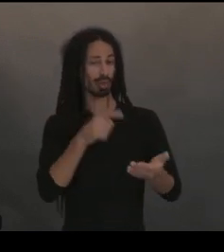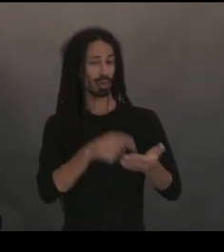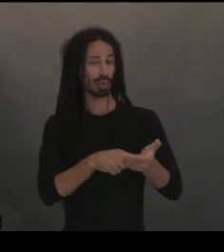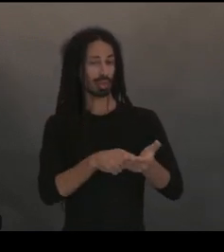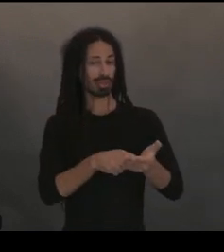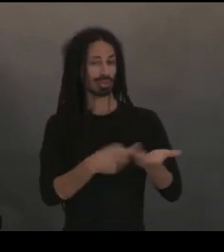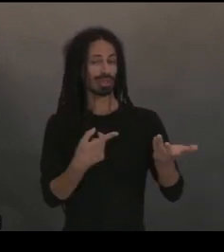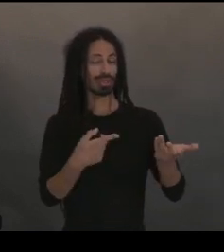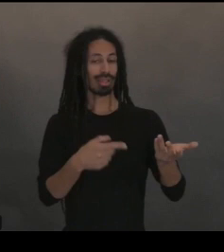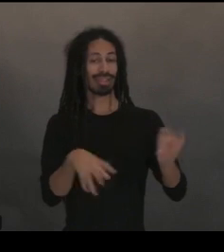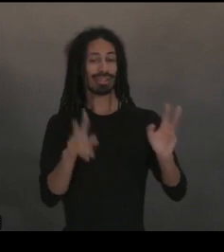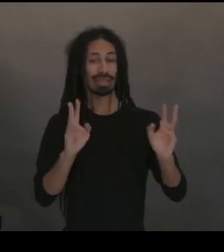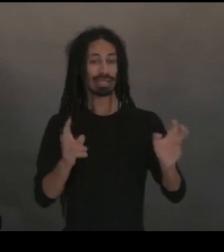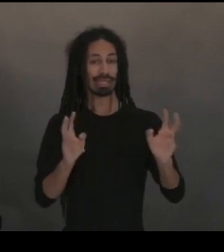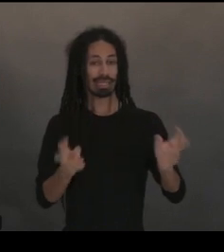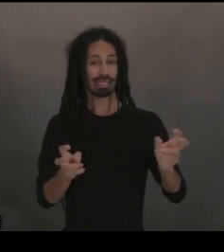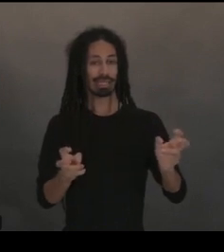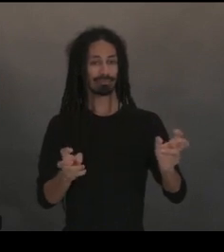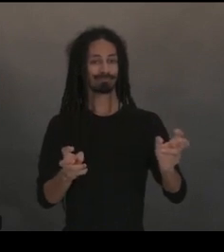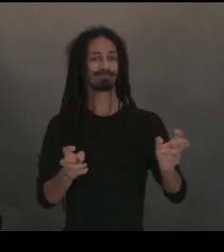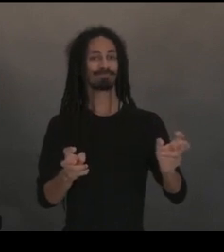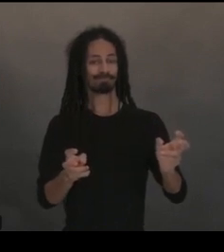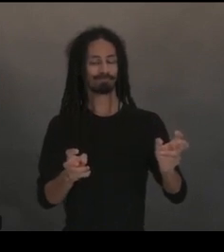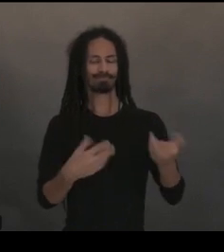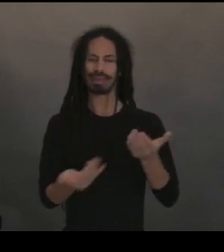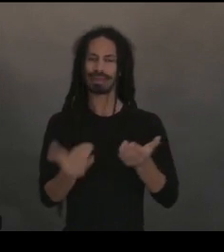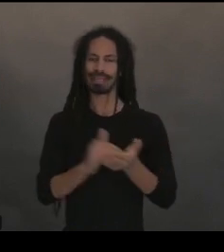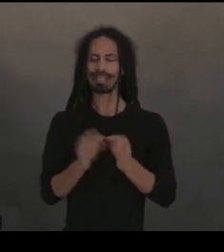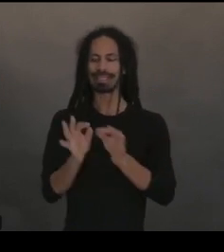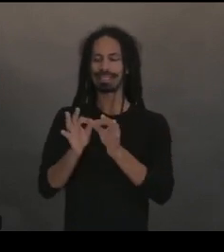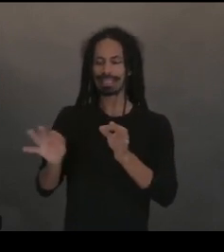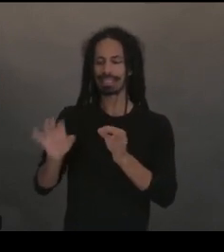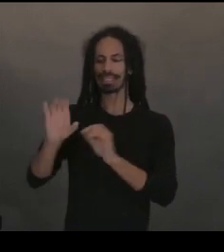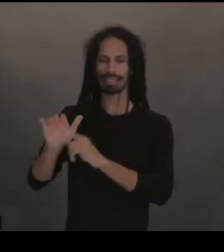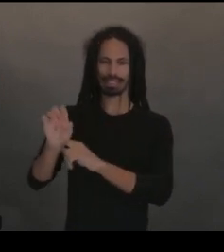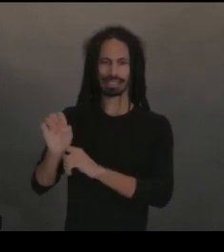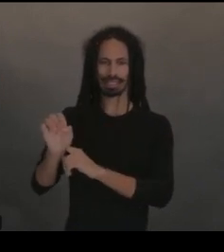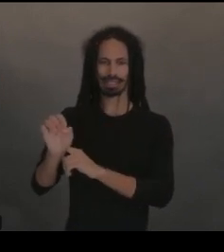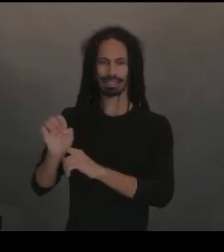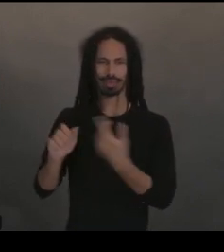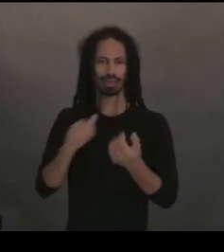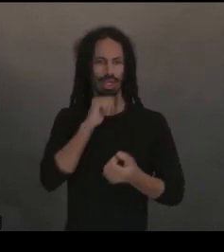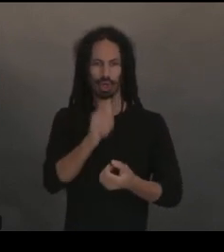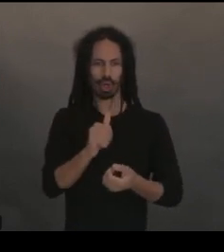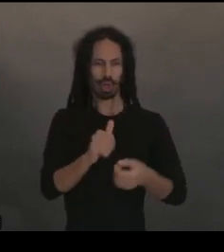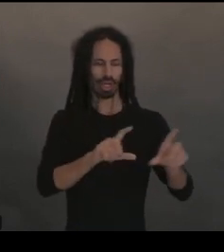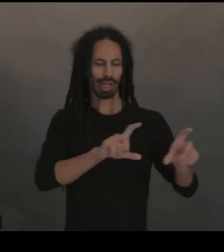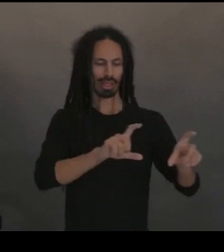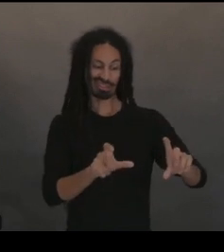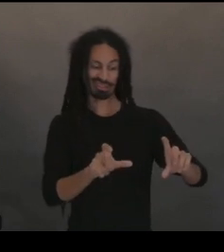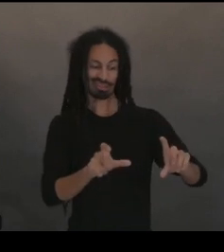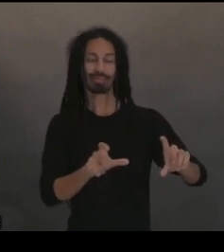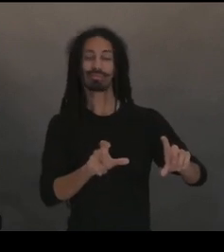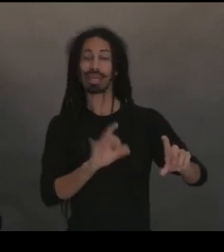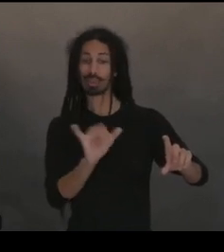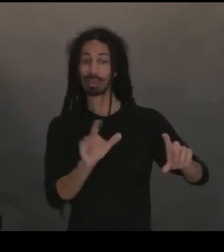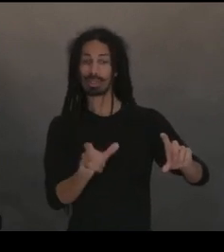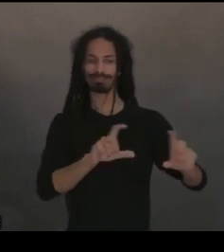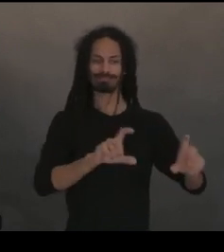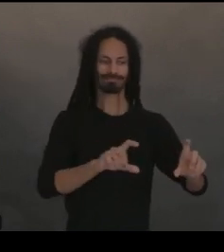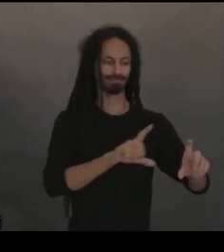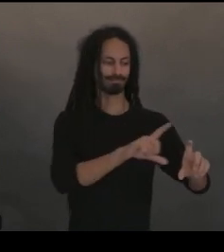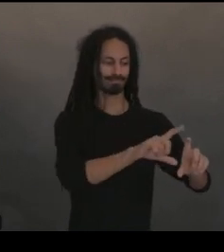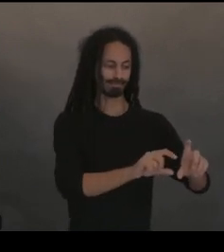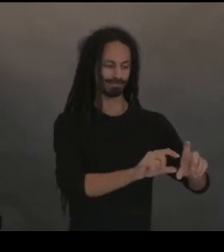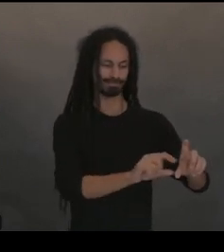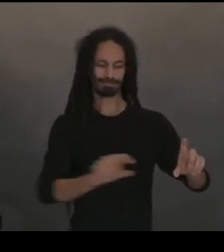title is in sentence case again, but it is not italicized. So now we move to the source